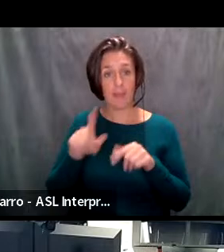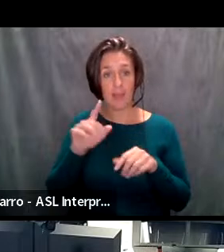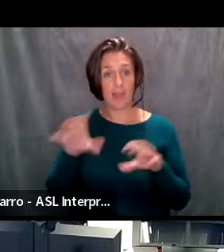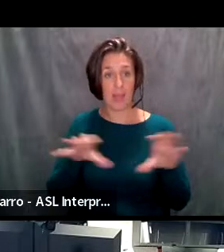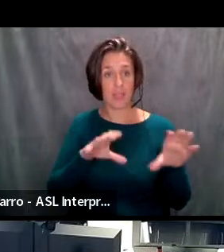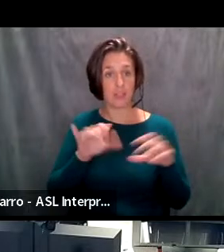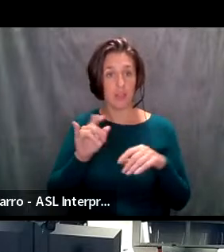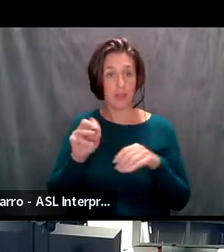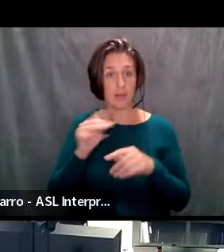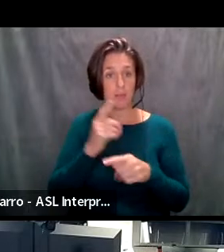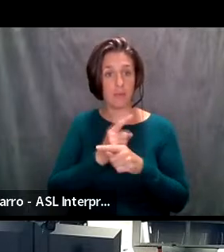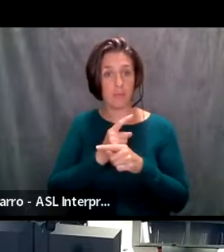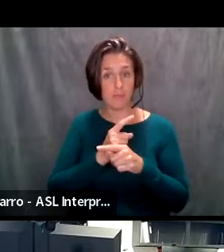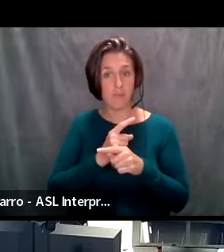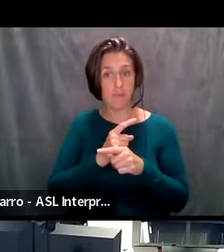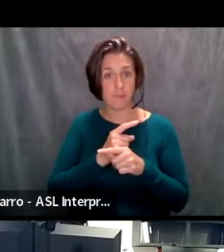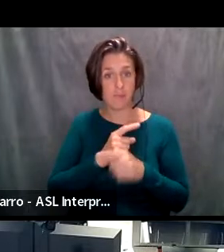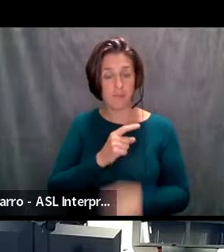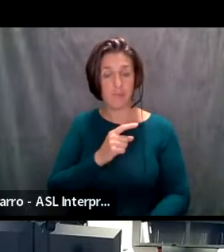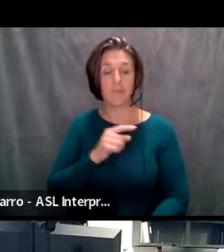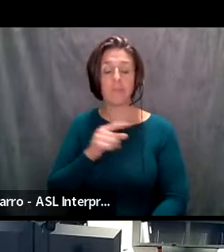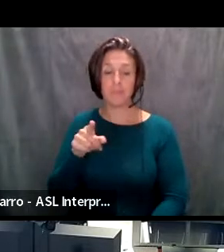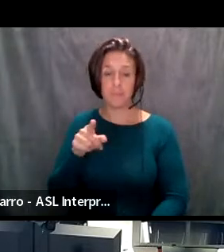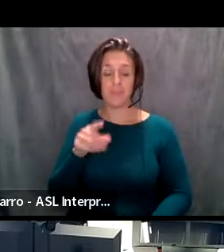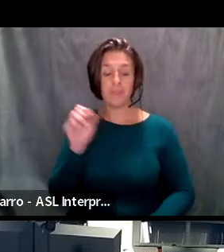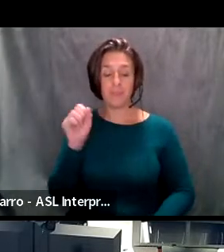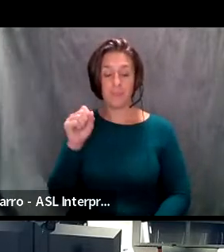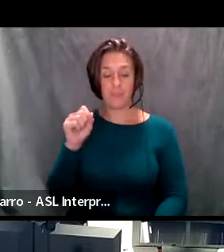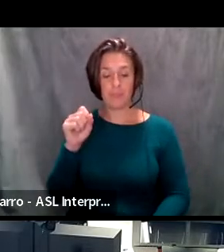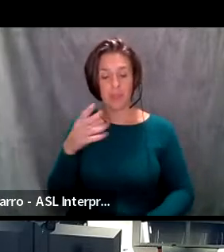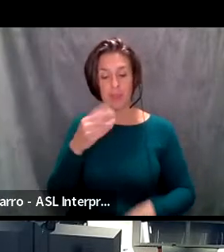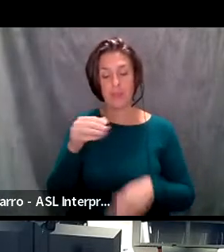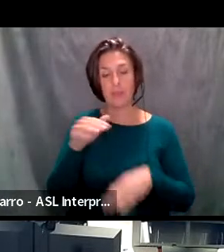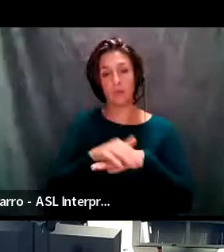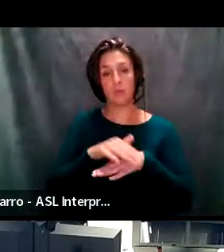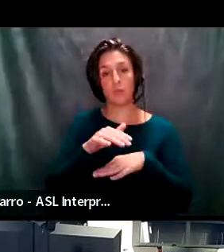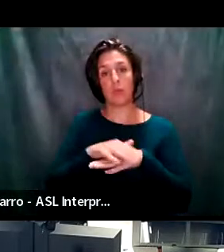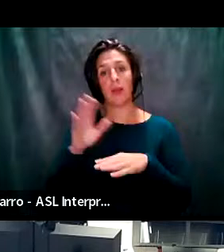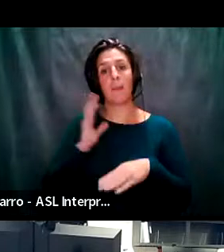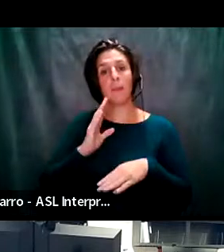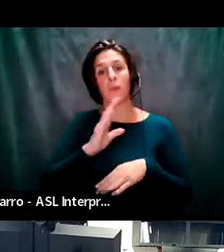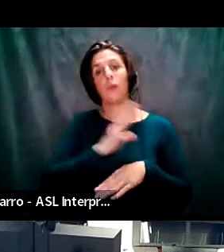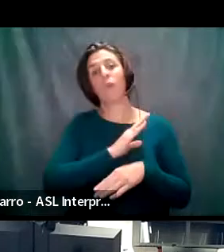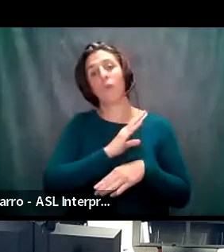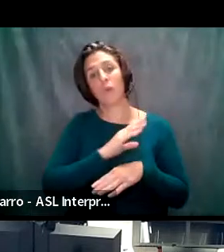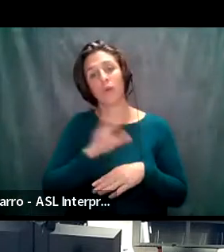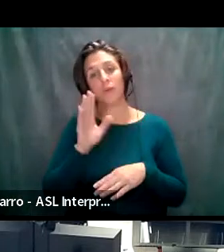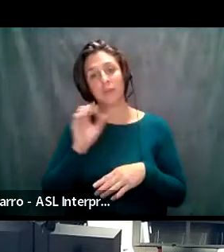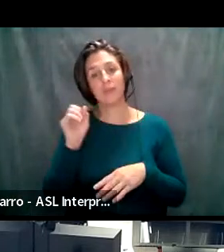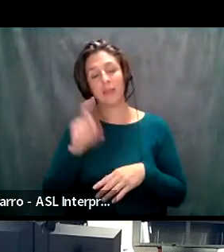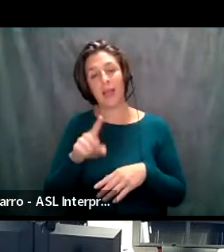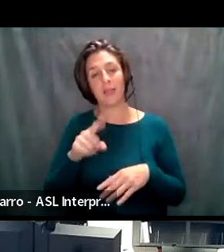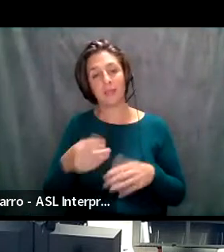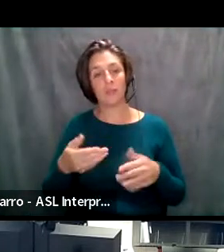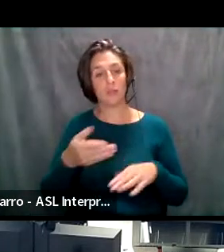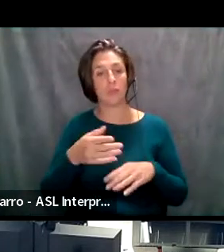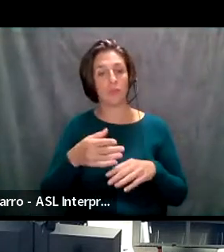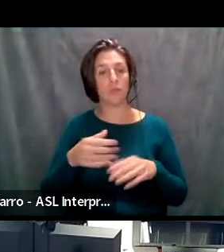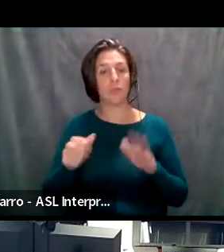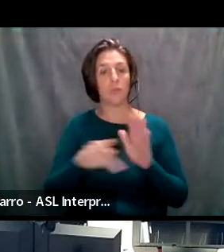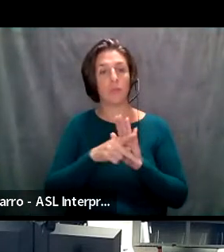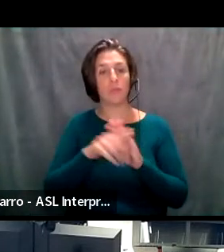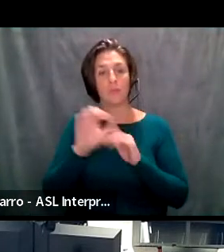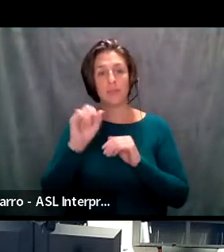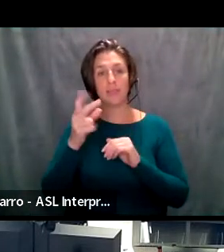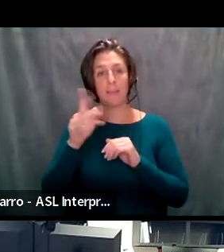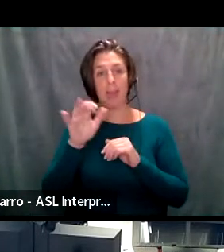right? This is an action item, and tonight, the board is being asked to approve the schematic design, which